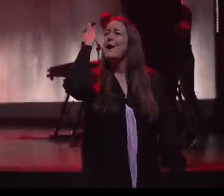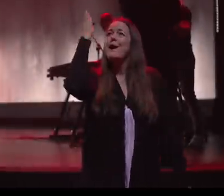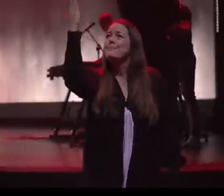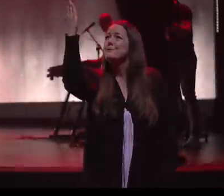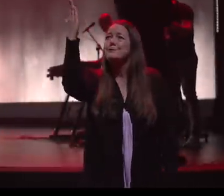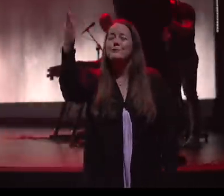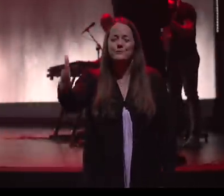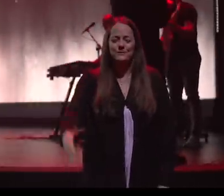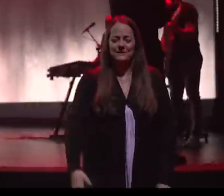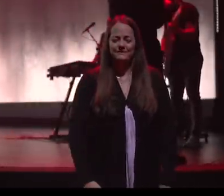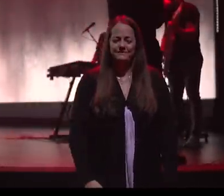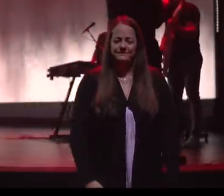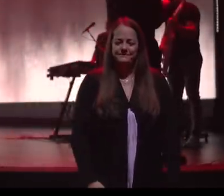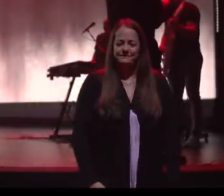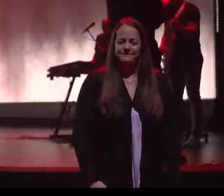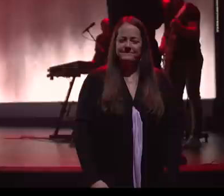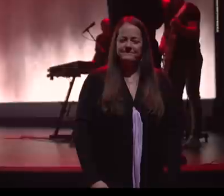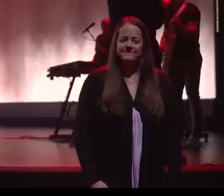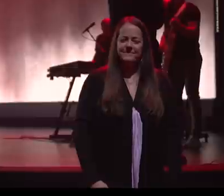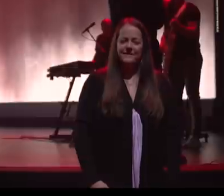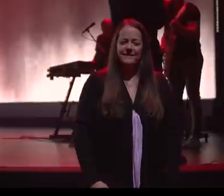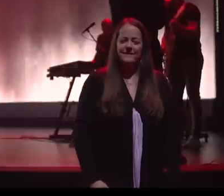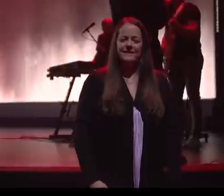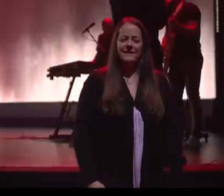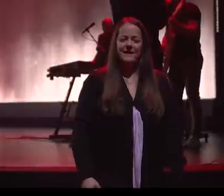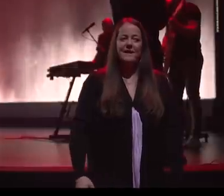ever stopped you?